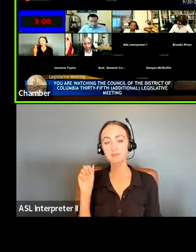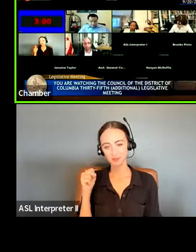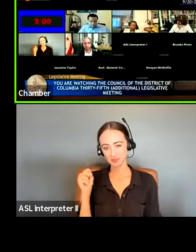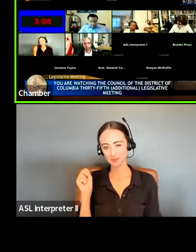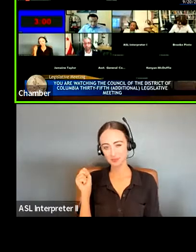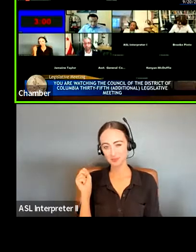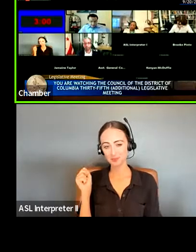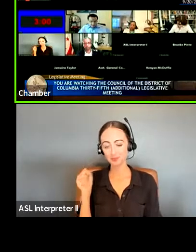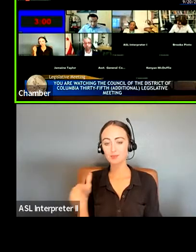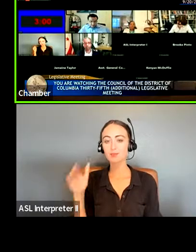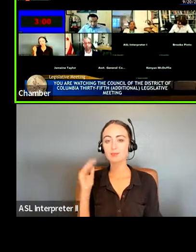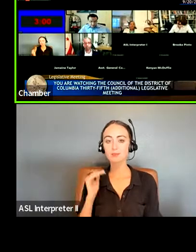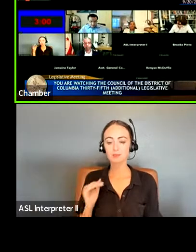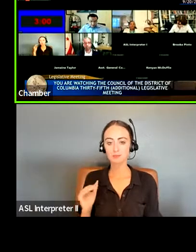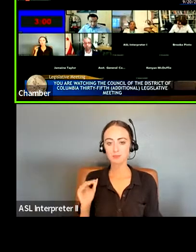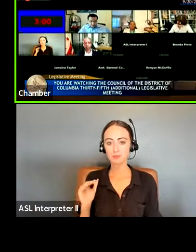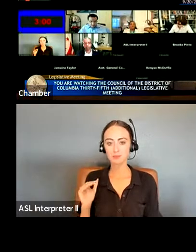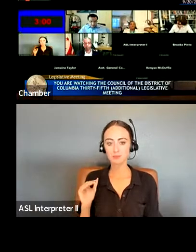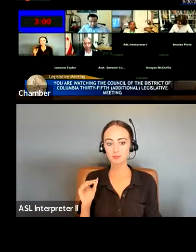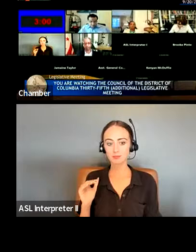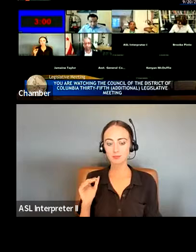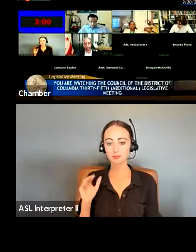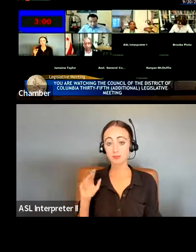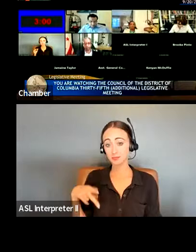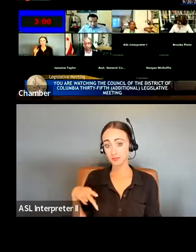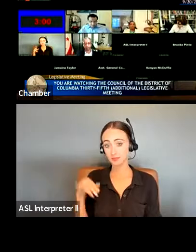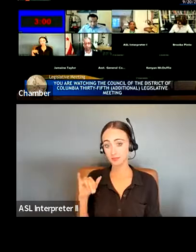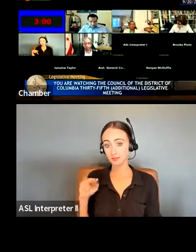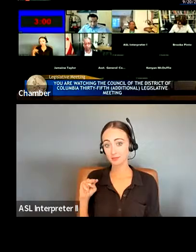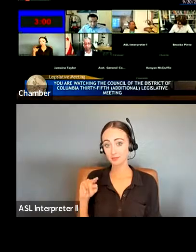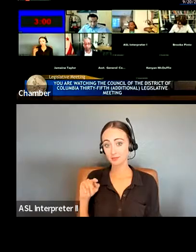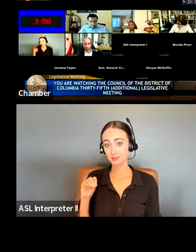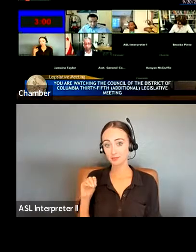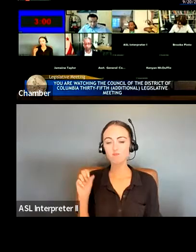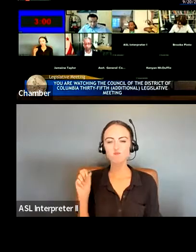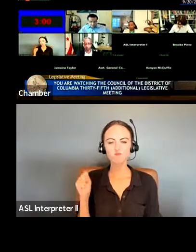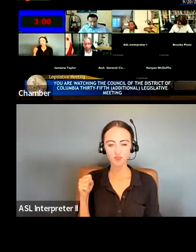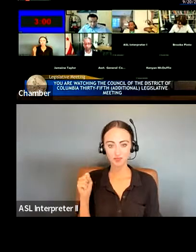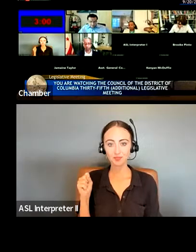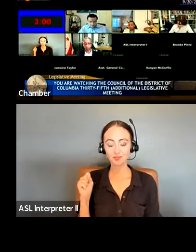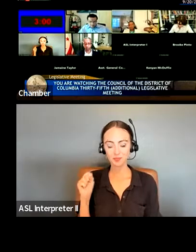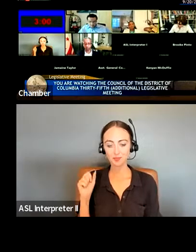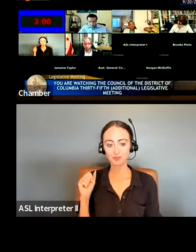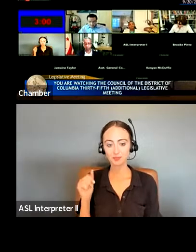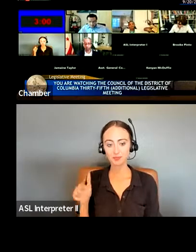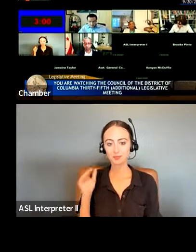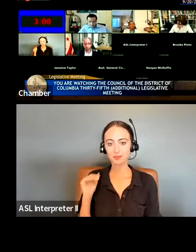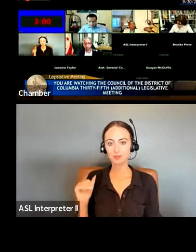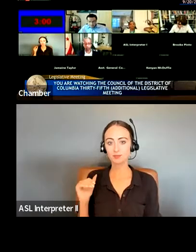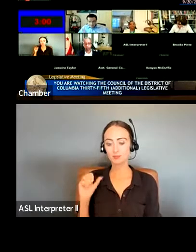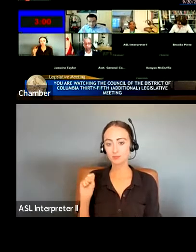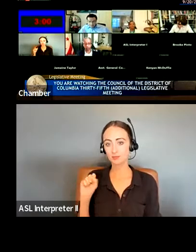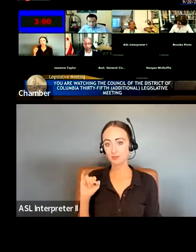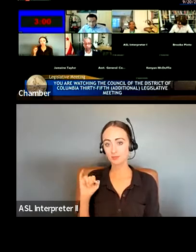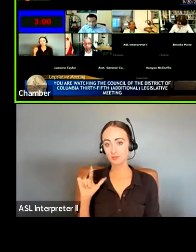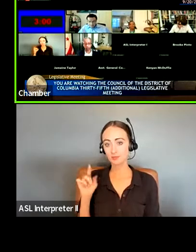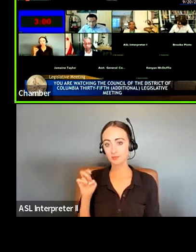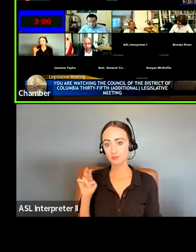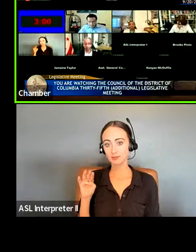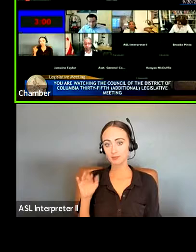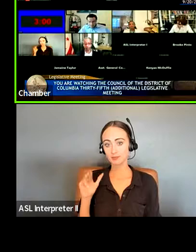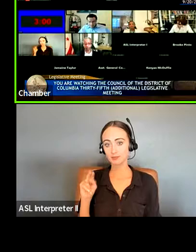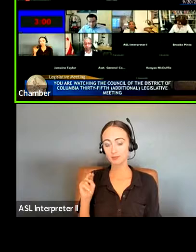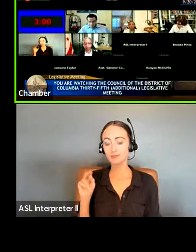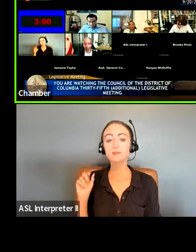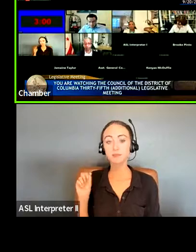Yes. Councilmember Nadeau votes yes. Councilmember Pinto, Yes. Councilmember Pinto votes yes. Councilmember Silverman,